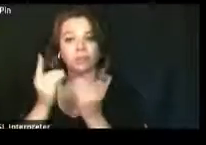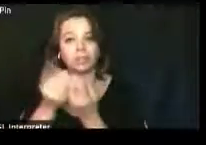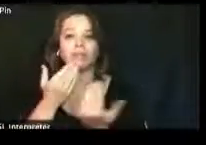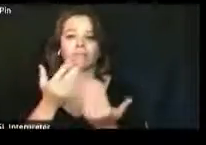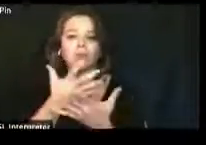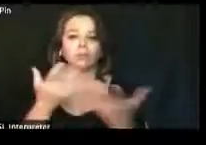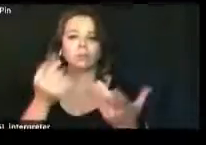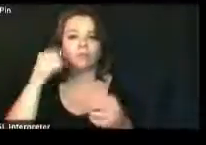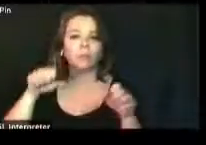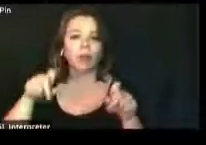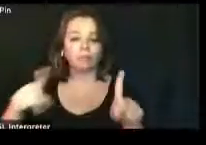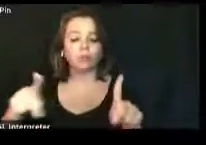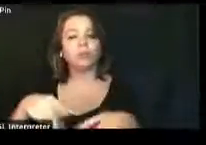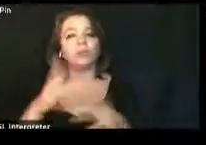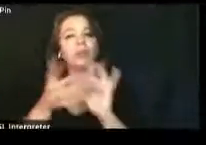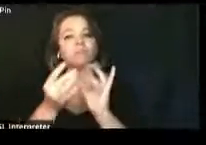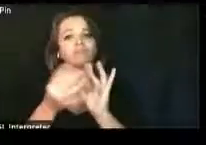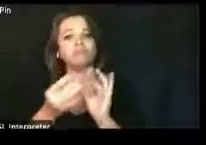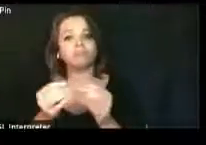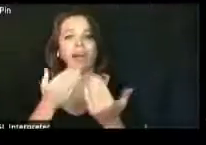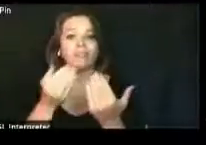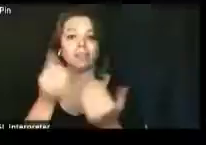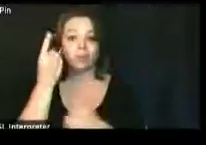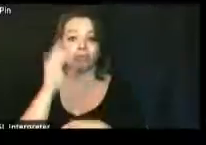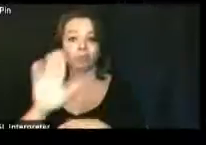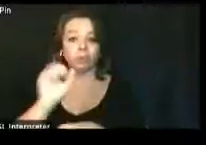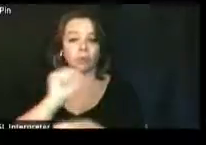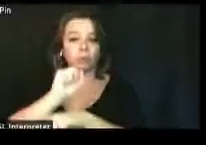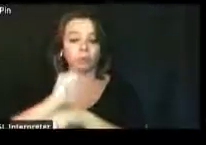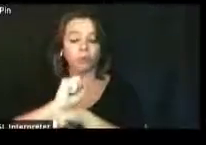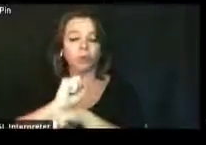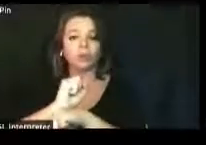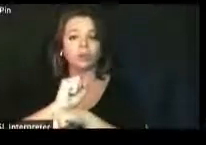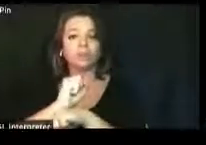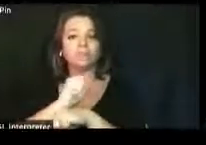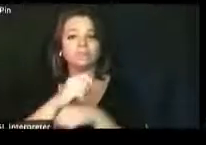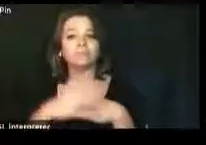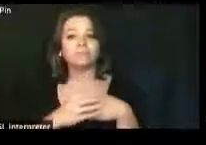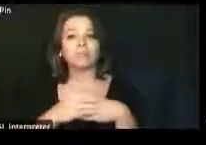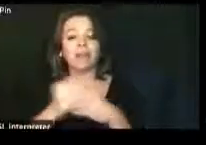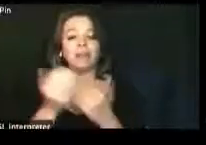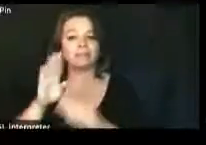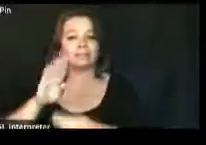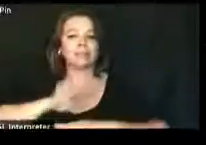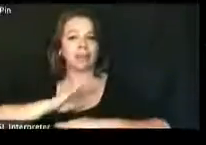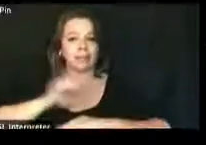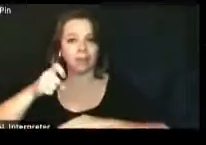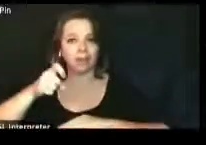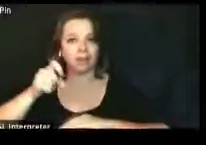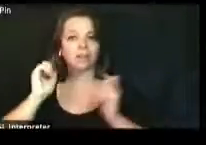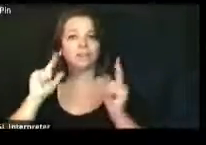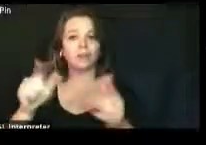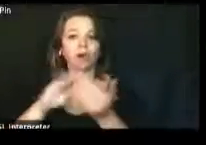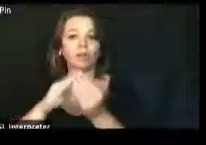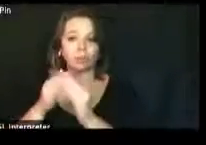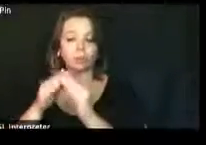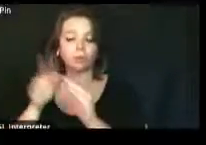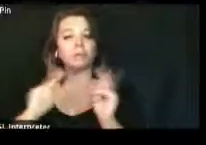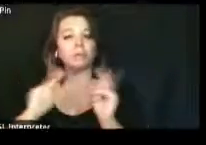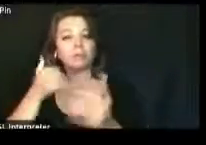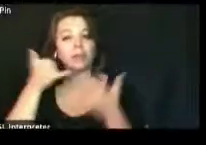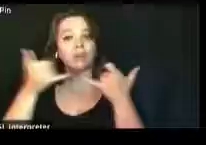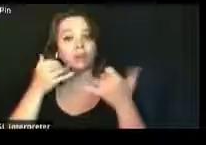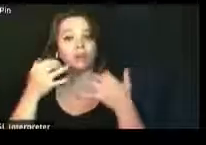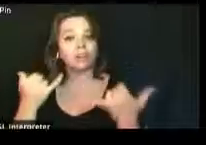opportunity to be able to speak, and thank you for your efforts in meeting the needs of all these communities that are calling, people that are calling in. I thank you for